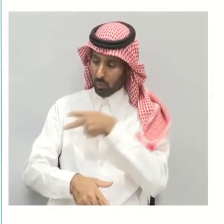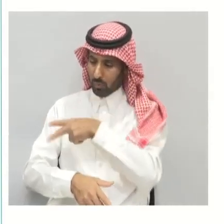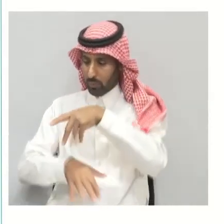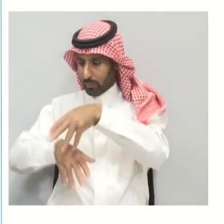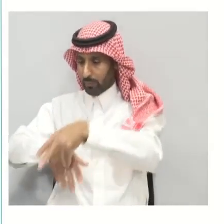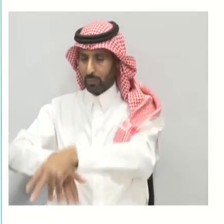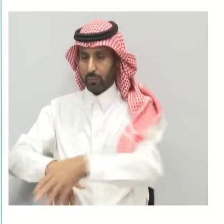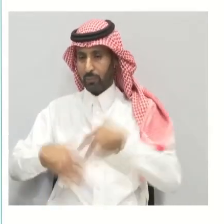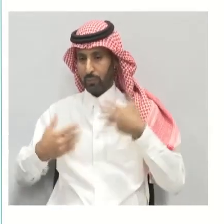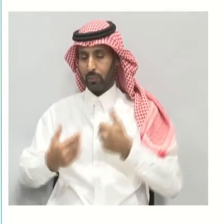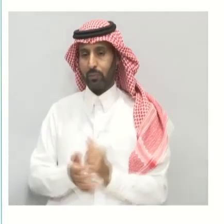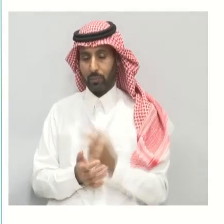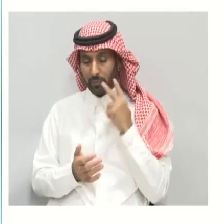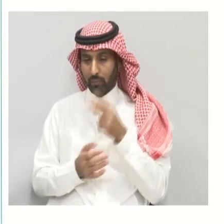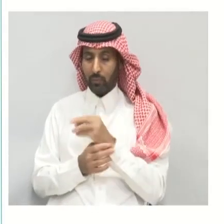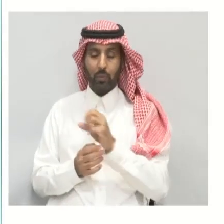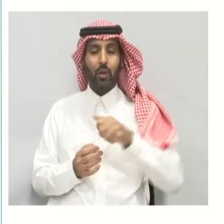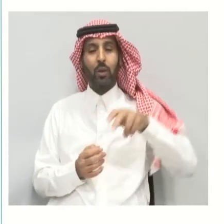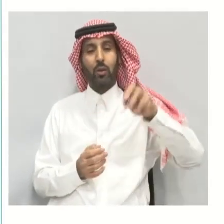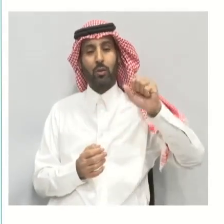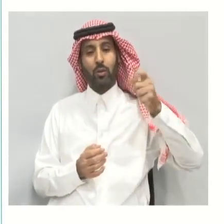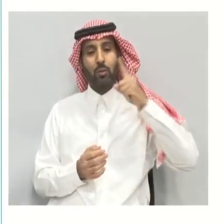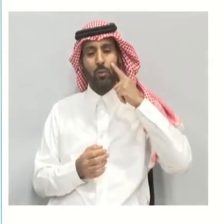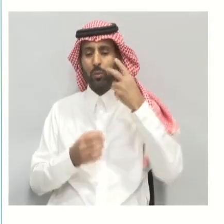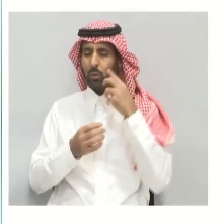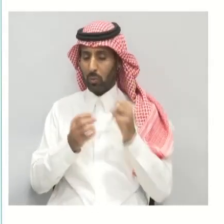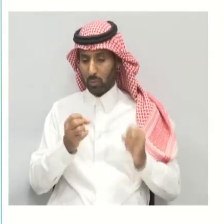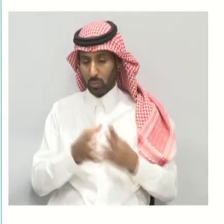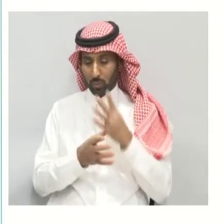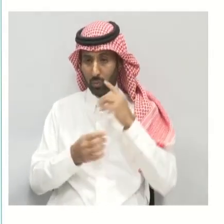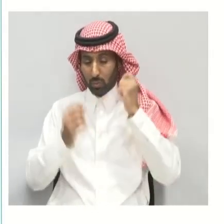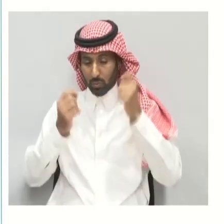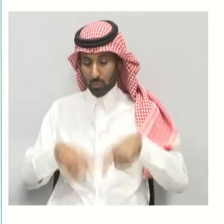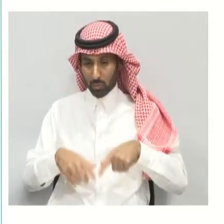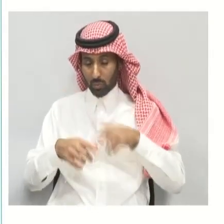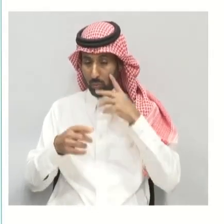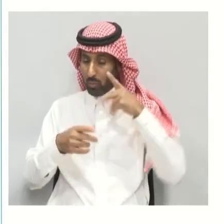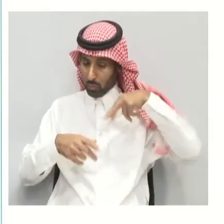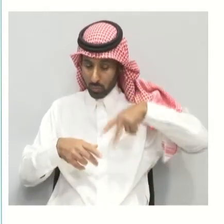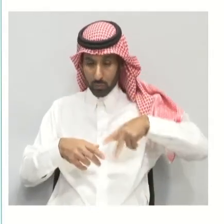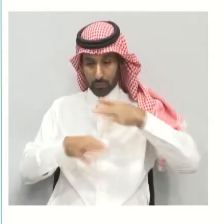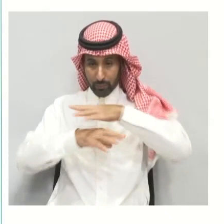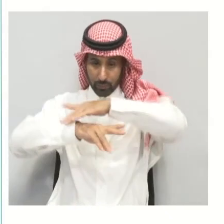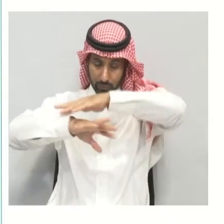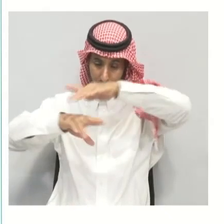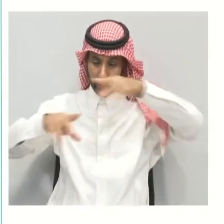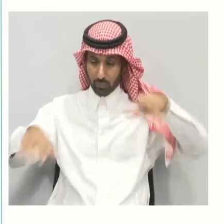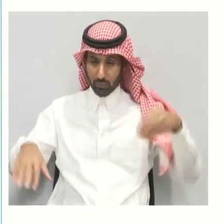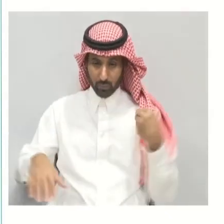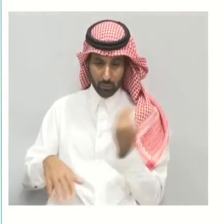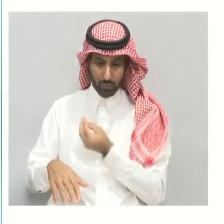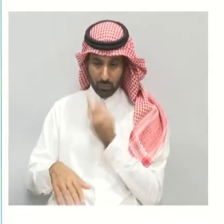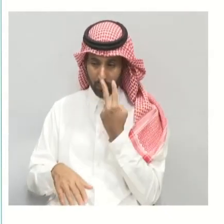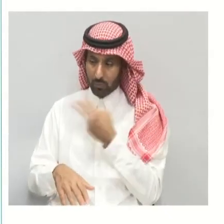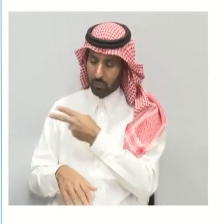Great fun. Itabu Dam, the hydroelectric dam. Walk on the Brazilian side for